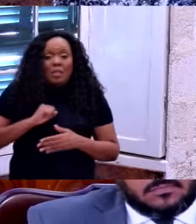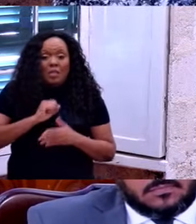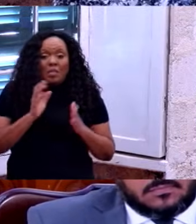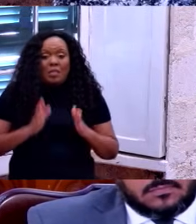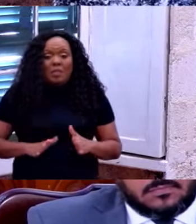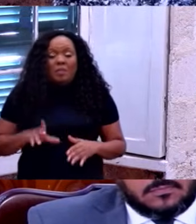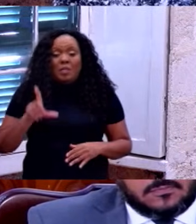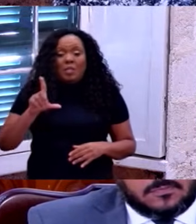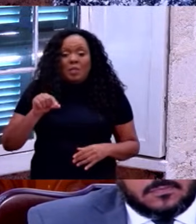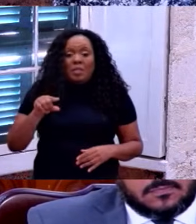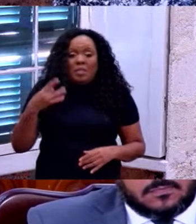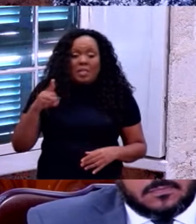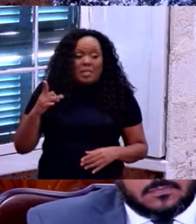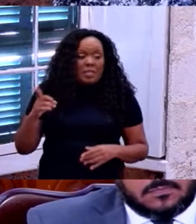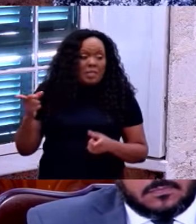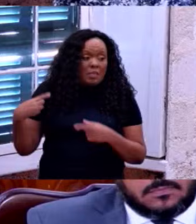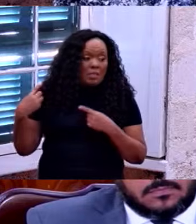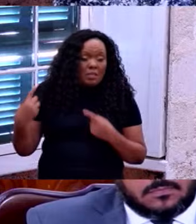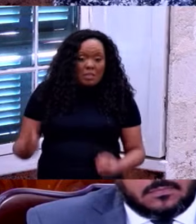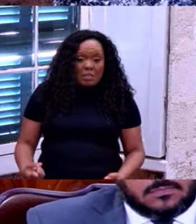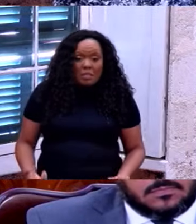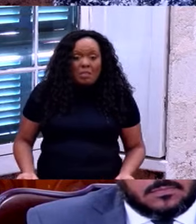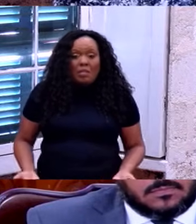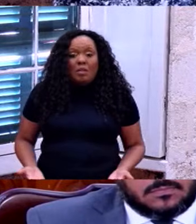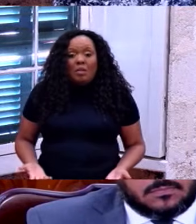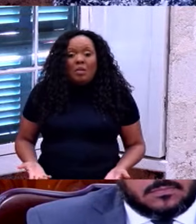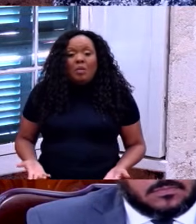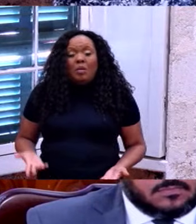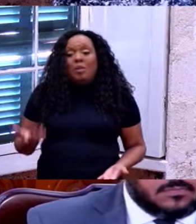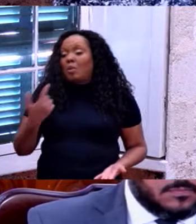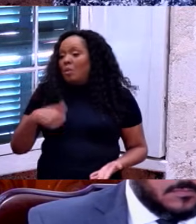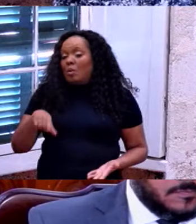going forward, were not rubber stamp persons.